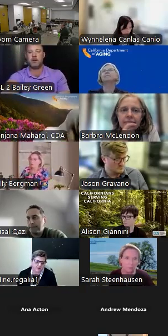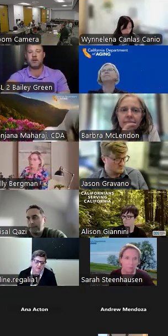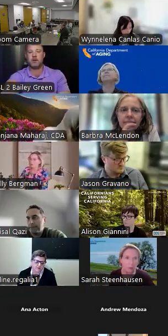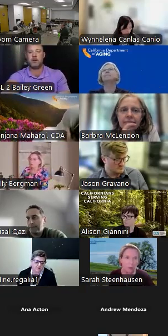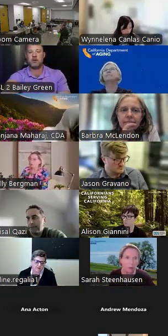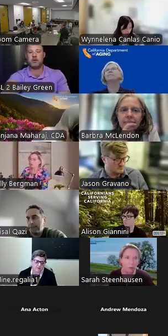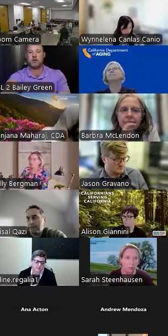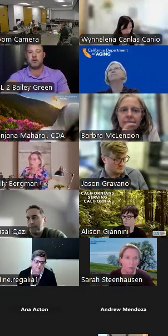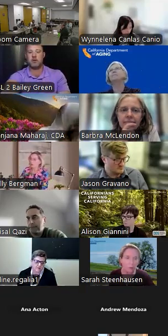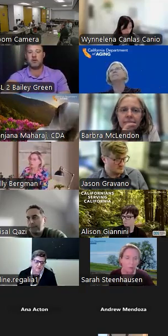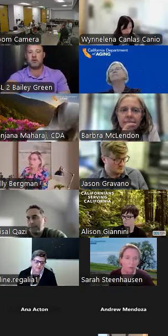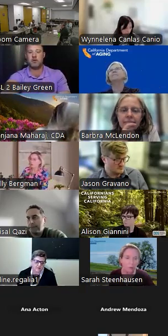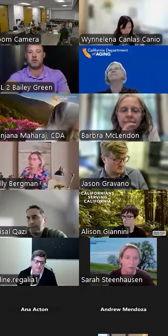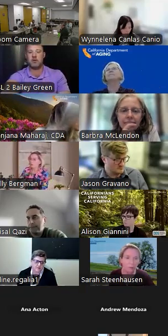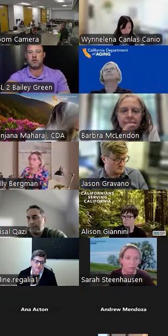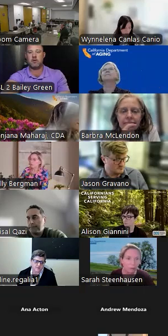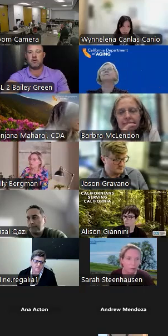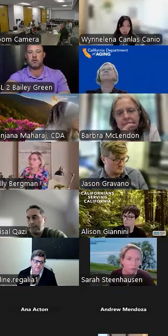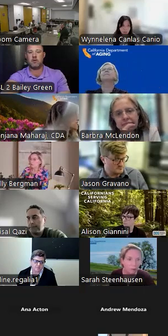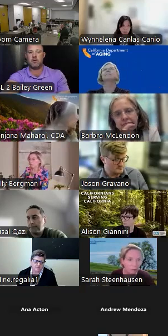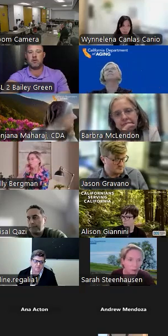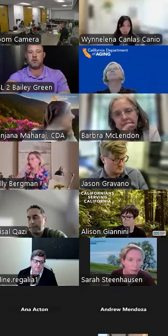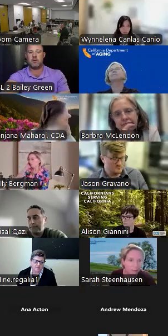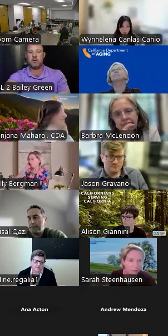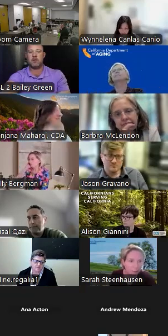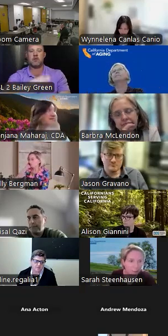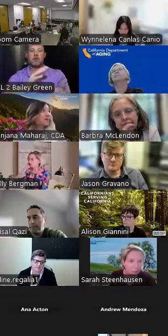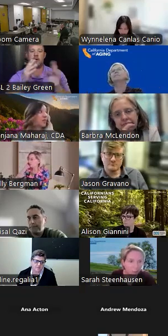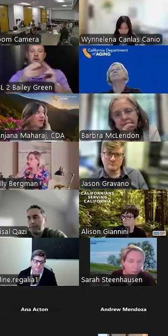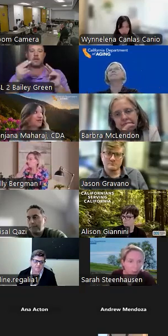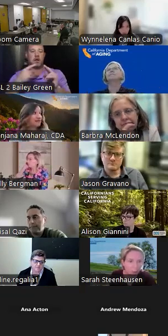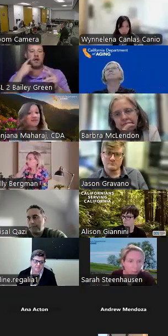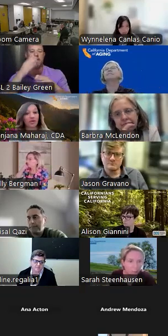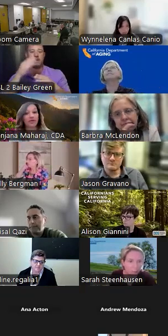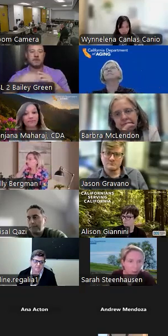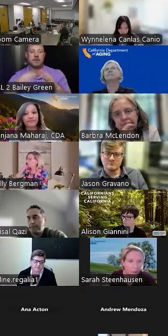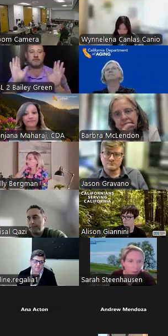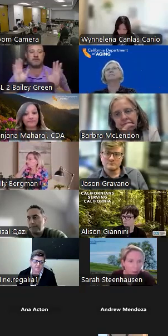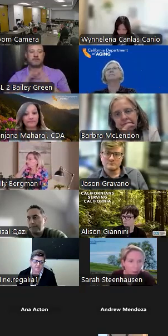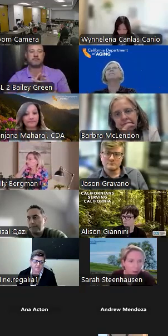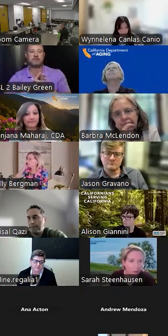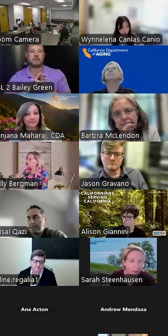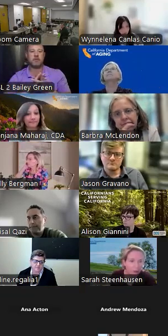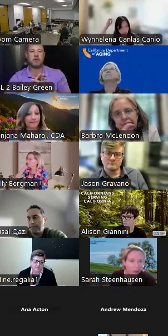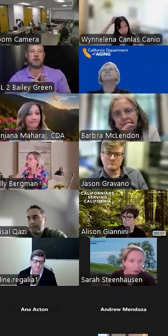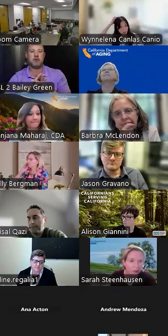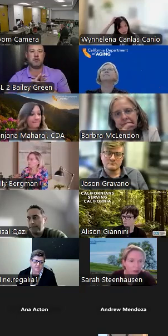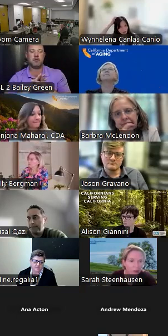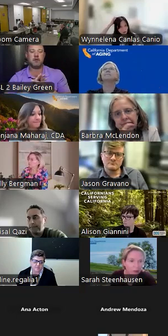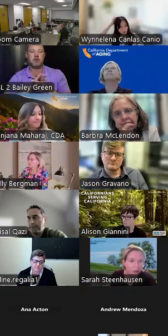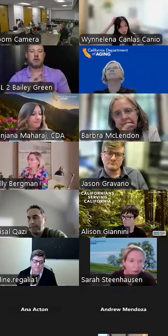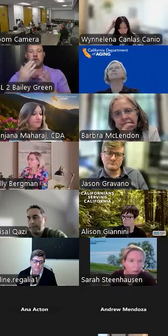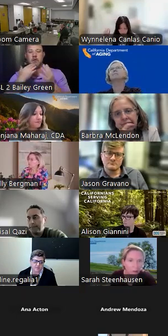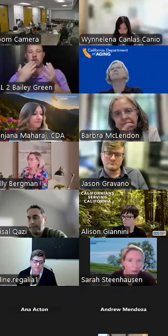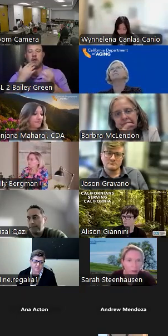Then go ahead to the next slide. I think that is it, right? Yeah, so just thank